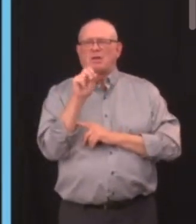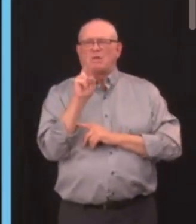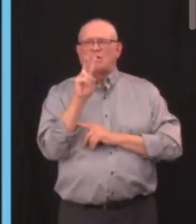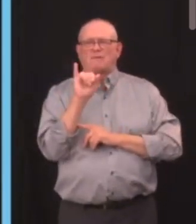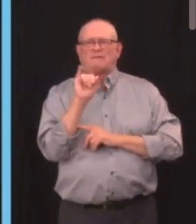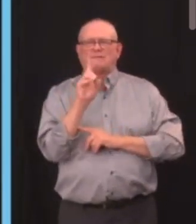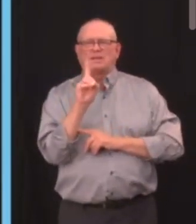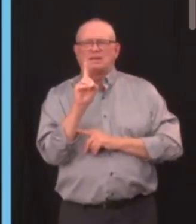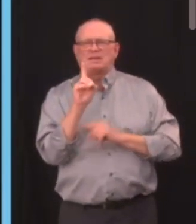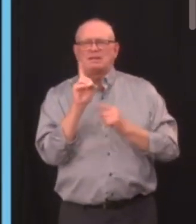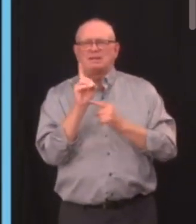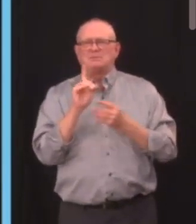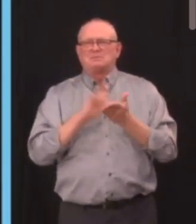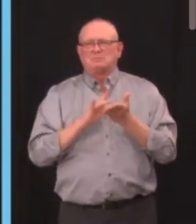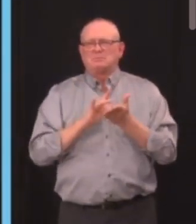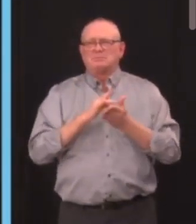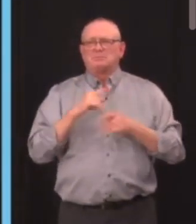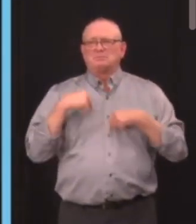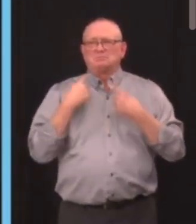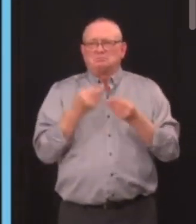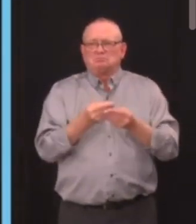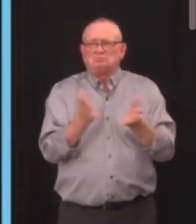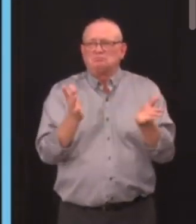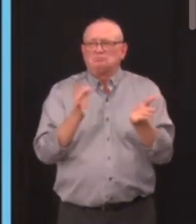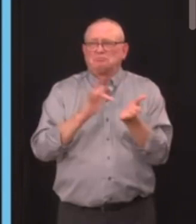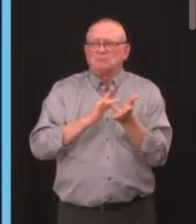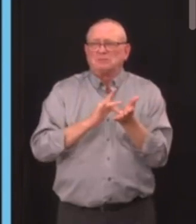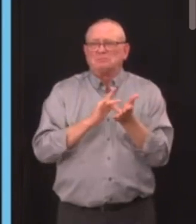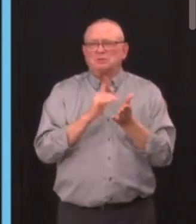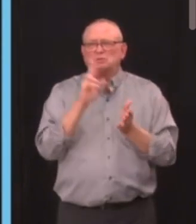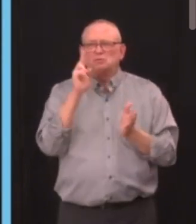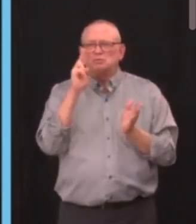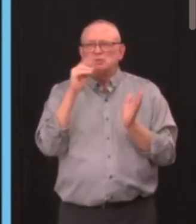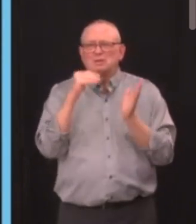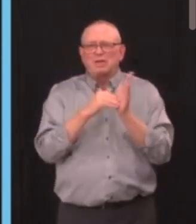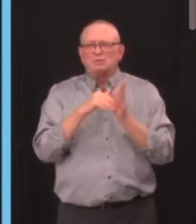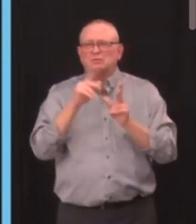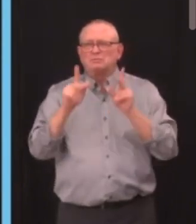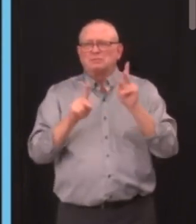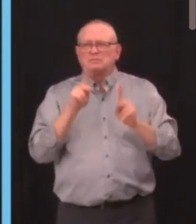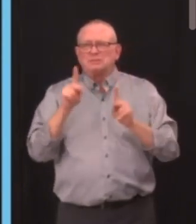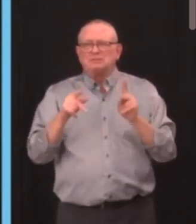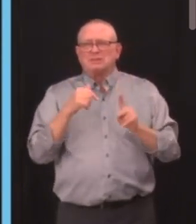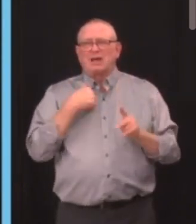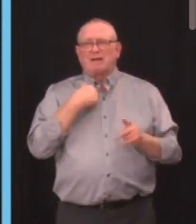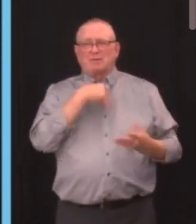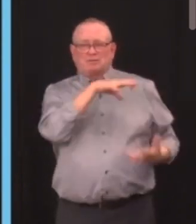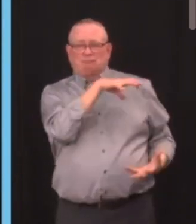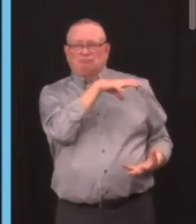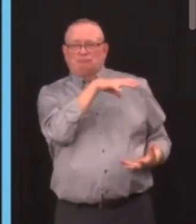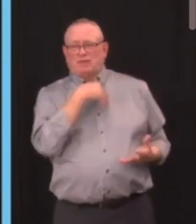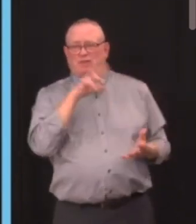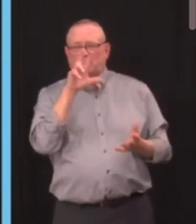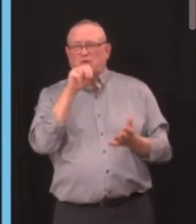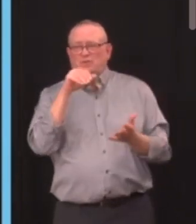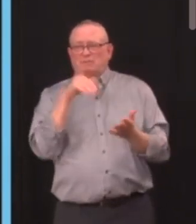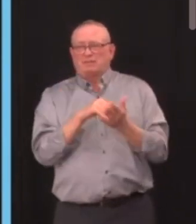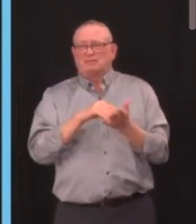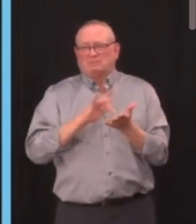prescriptions have been provided, and our supply sits at nearly 30,000. Paxlovid is not the right choice for